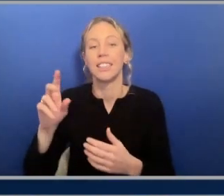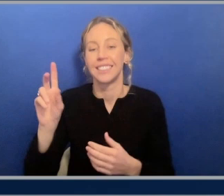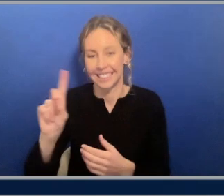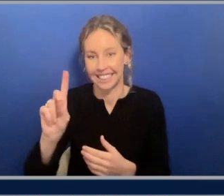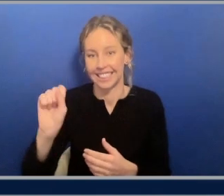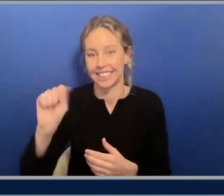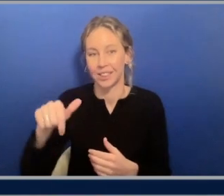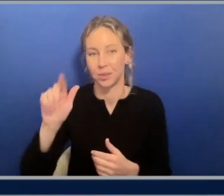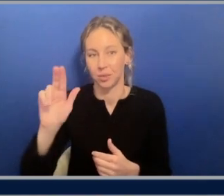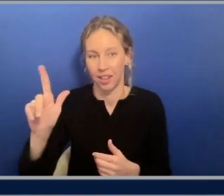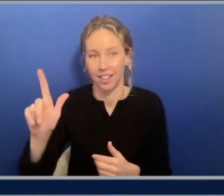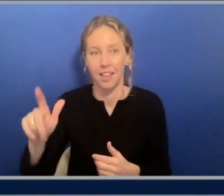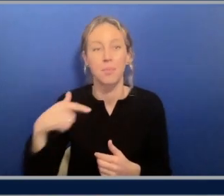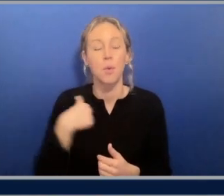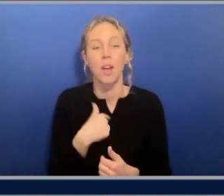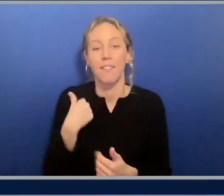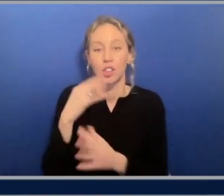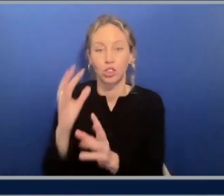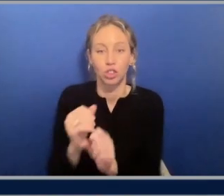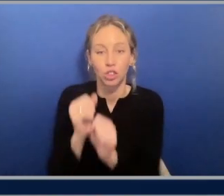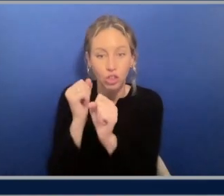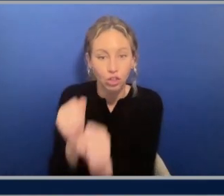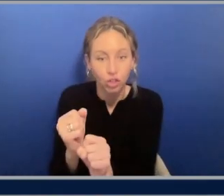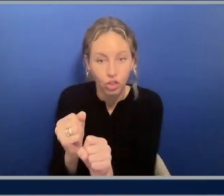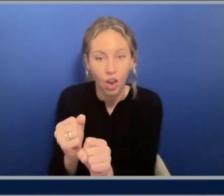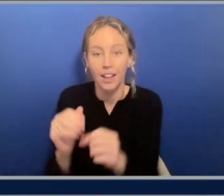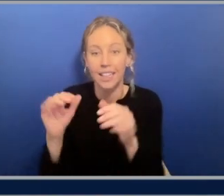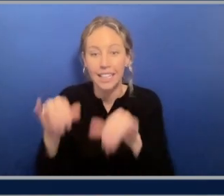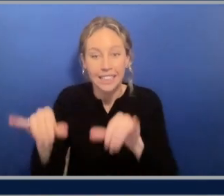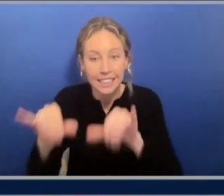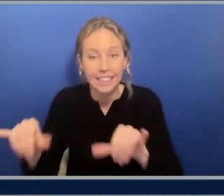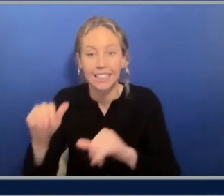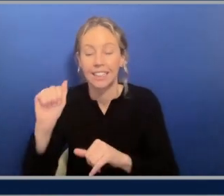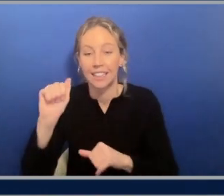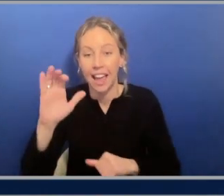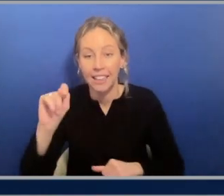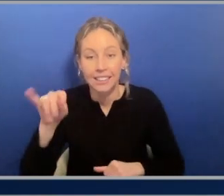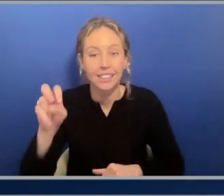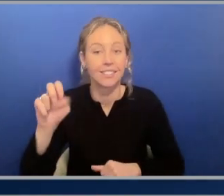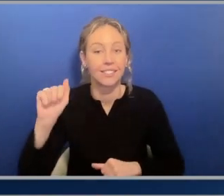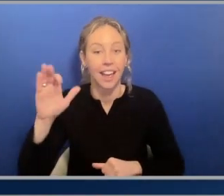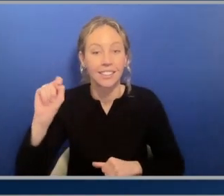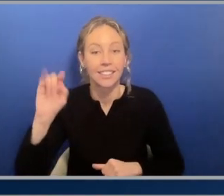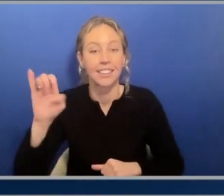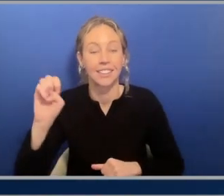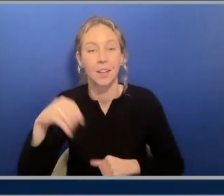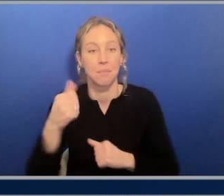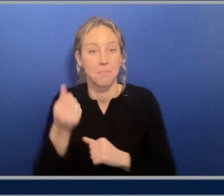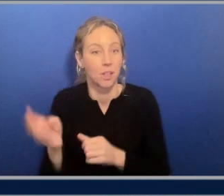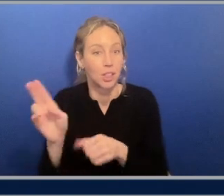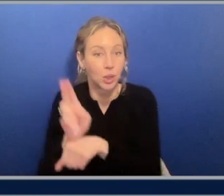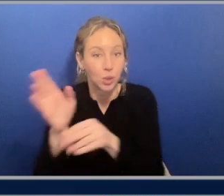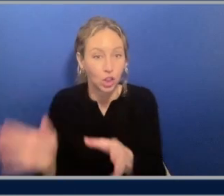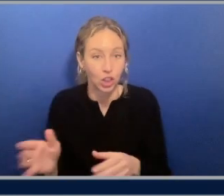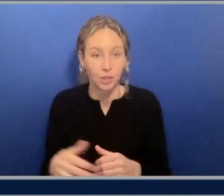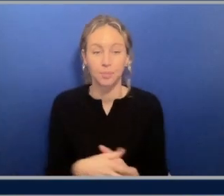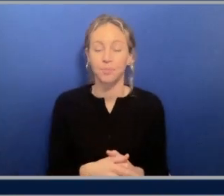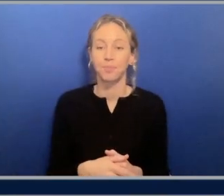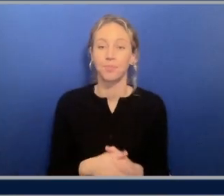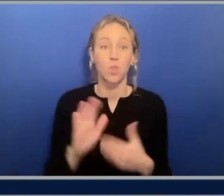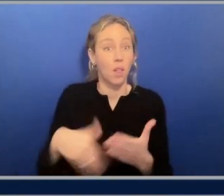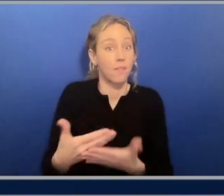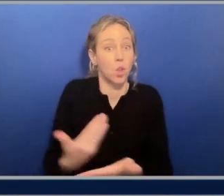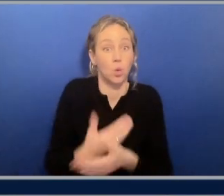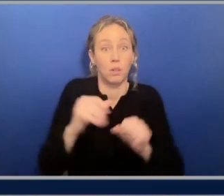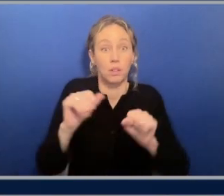like strong consistency, active, multi-region capabilities. So really, with all the new capabilities of these two services, the